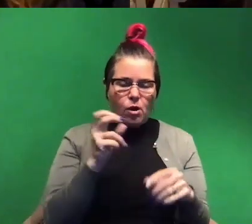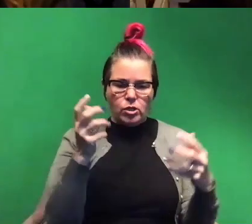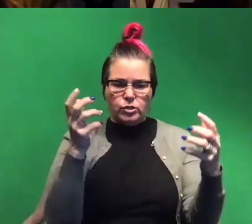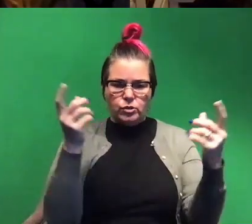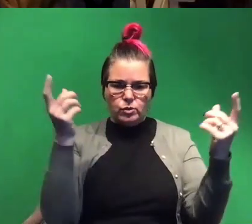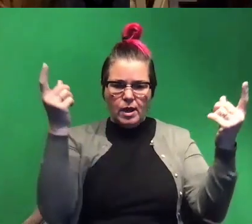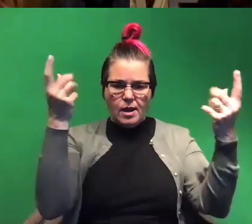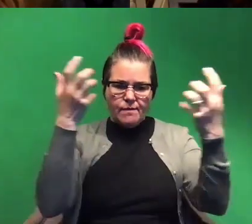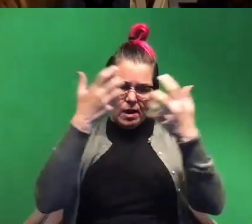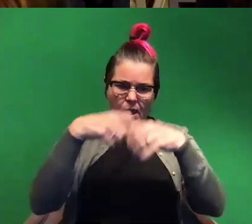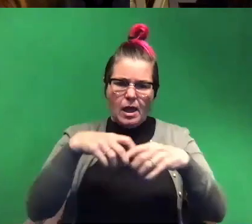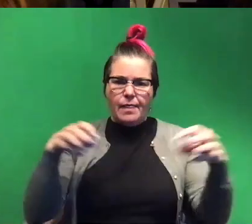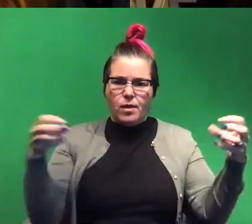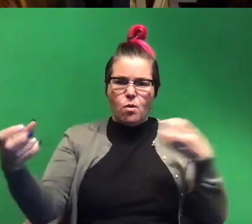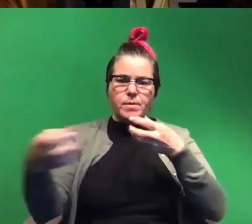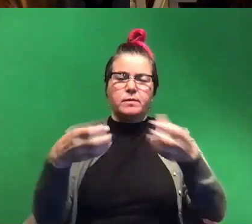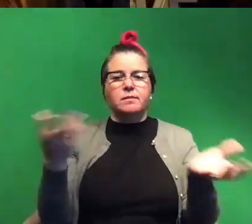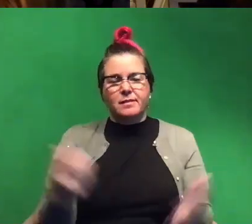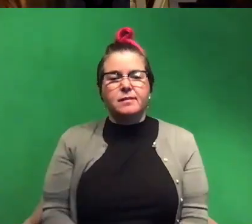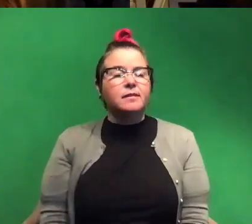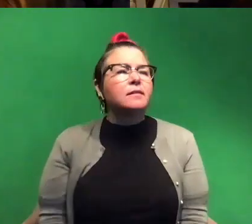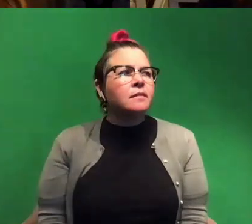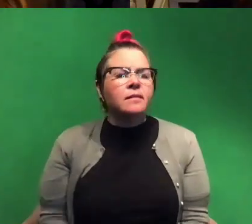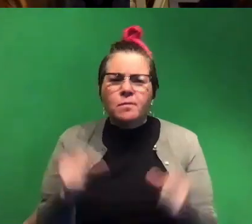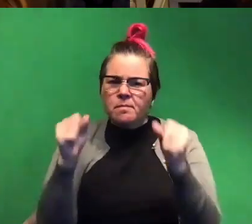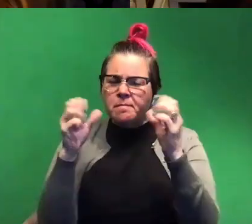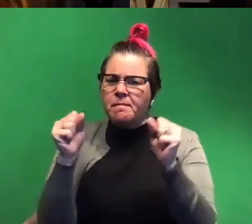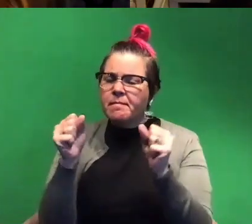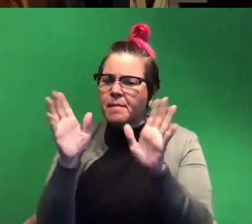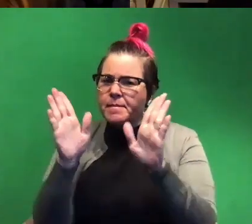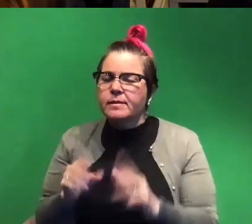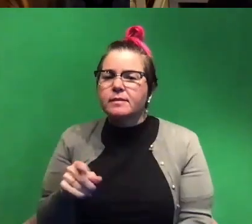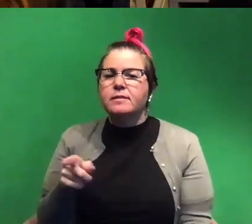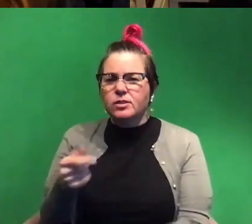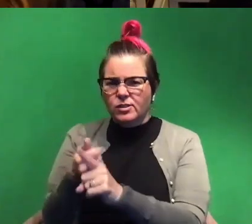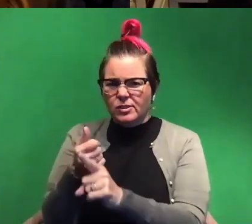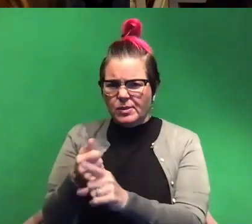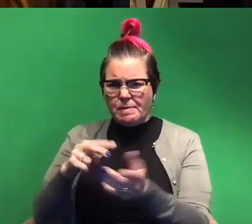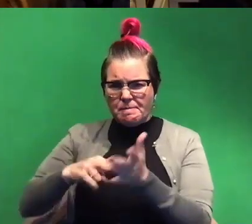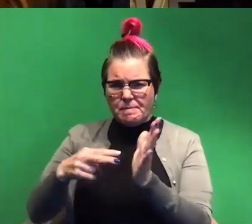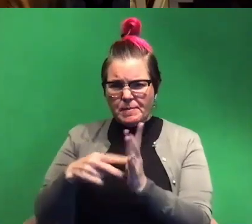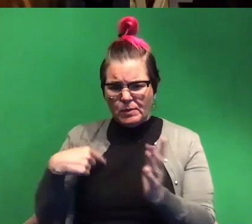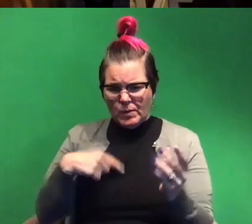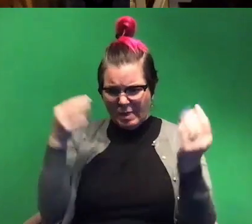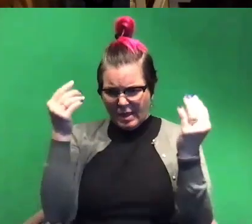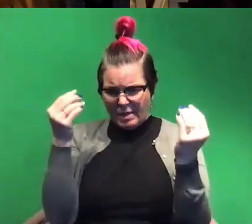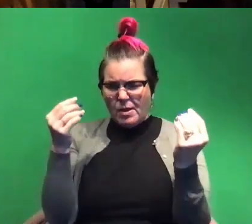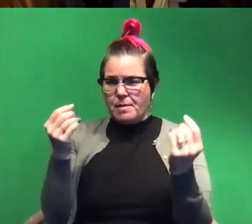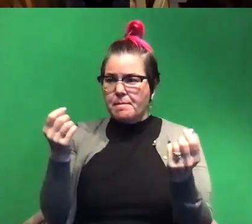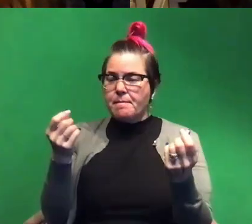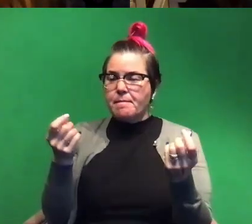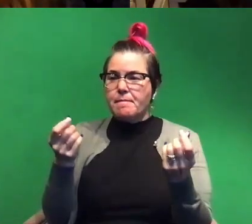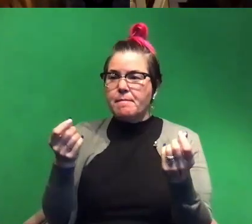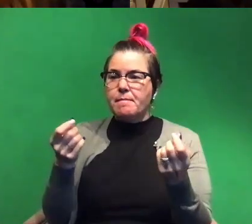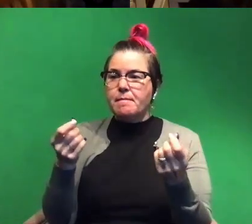respective orbits. Right. Wow, that's amazing. So are you saying that we are thinking about like making